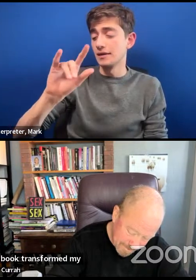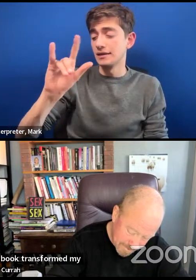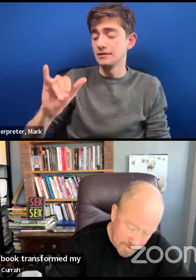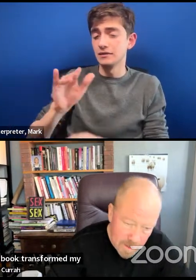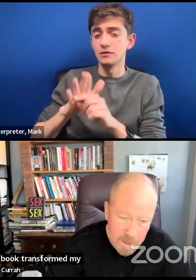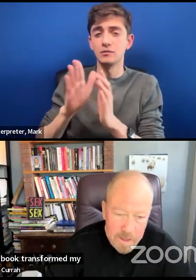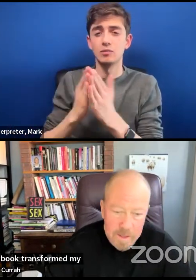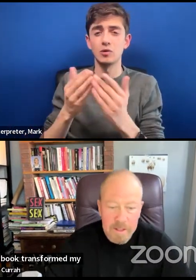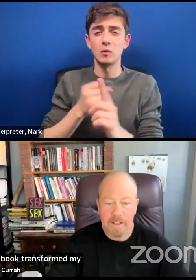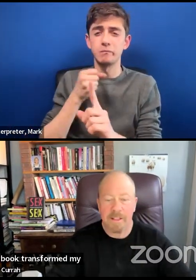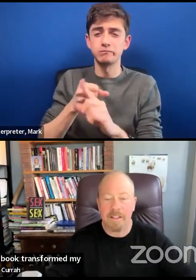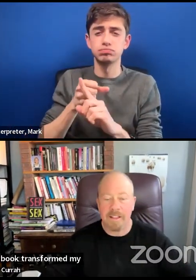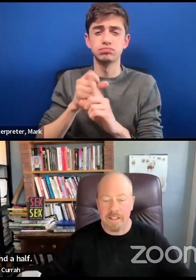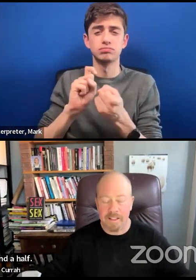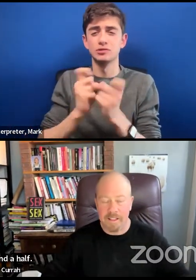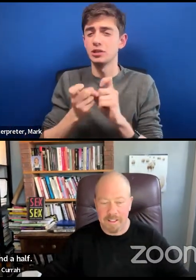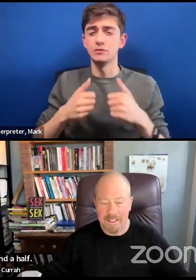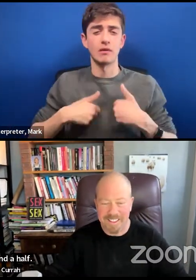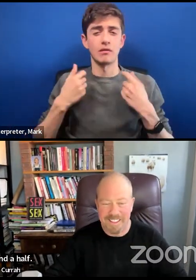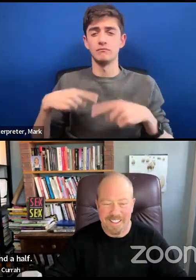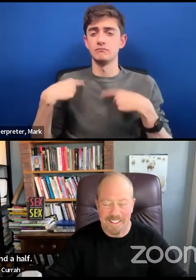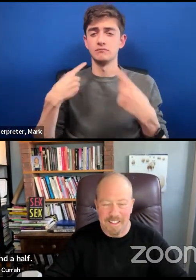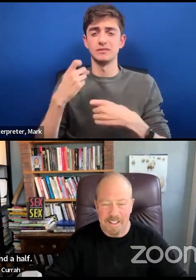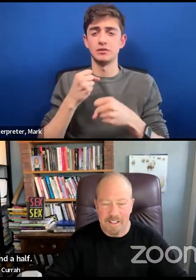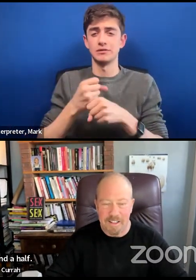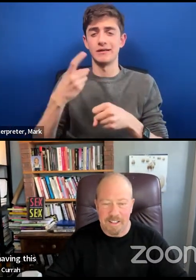year and a half and I'm so glad to be having this conversation.